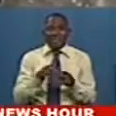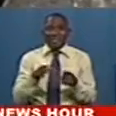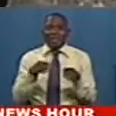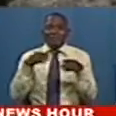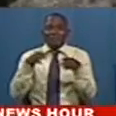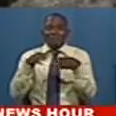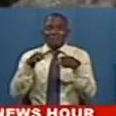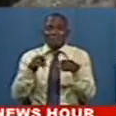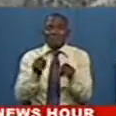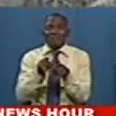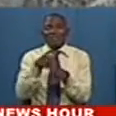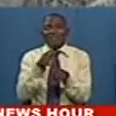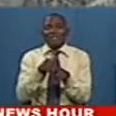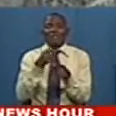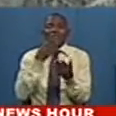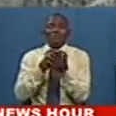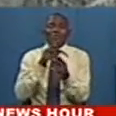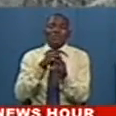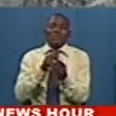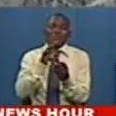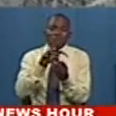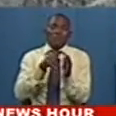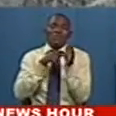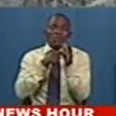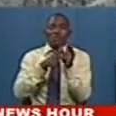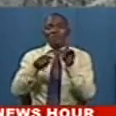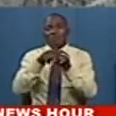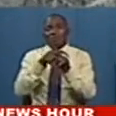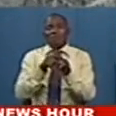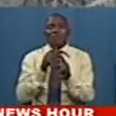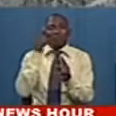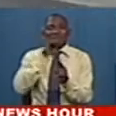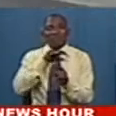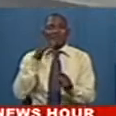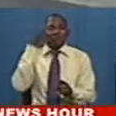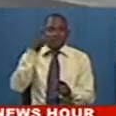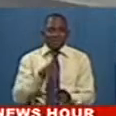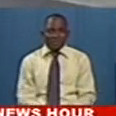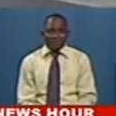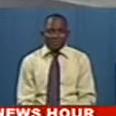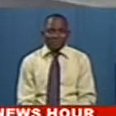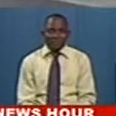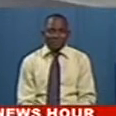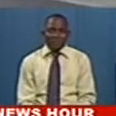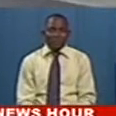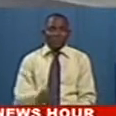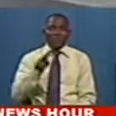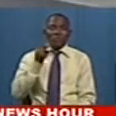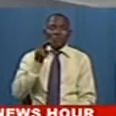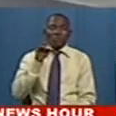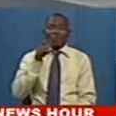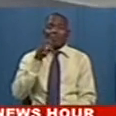of perseverance and a legacy that will positively inspire future generations. Noguchi